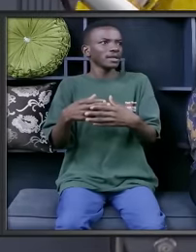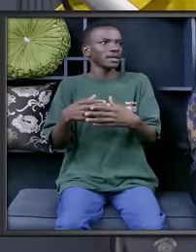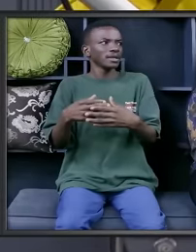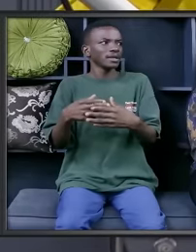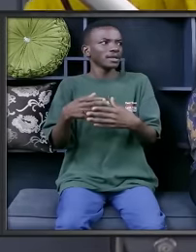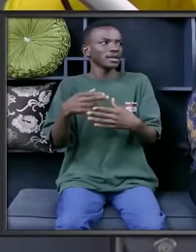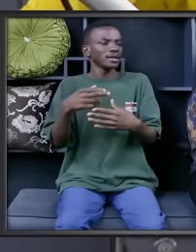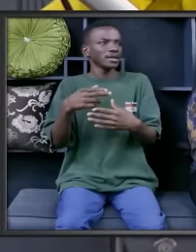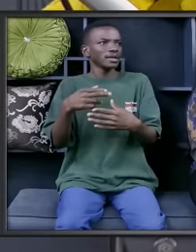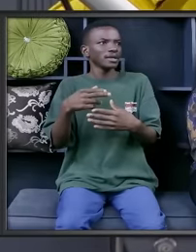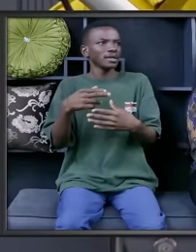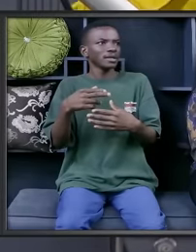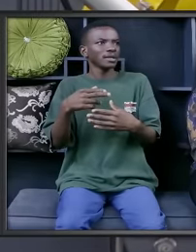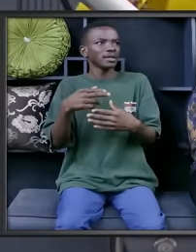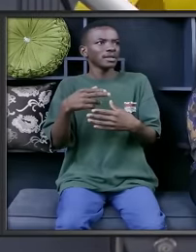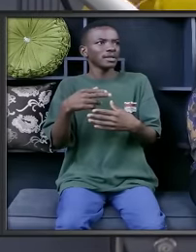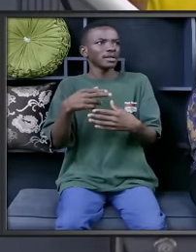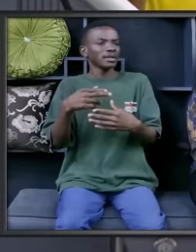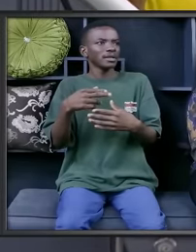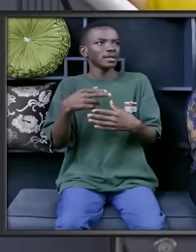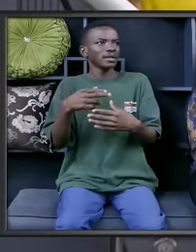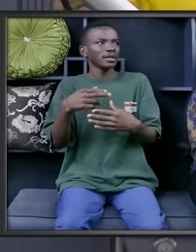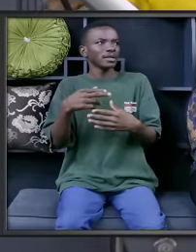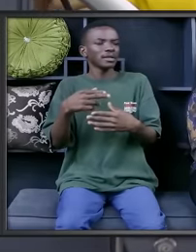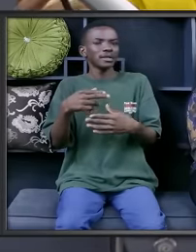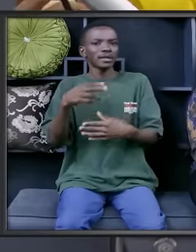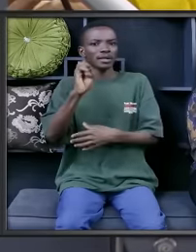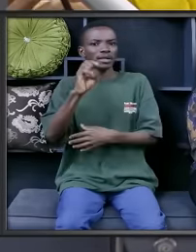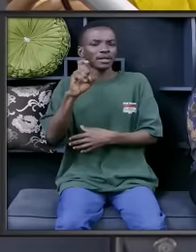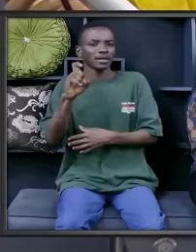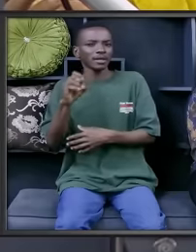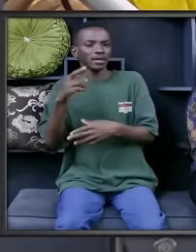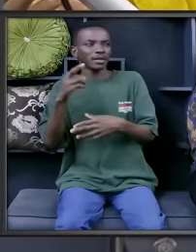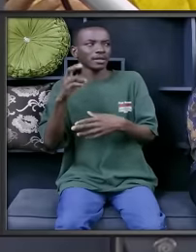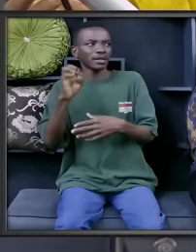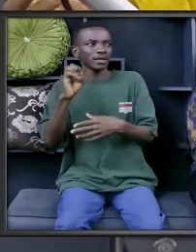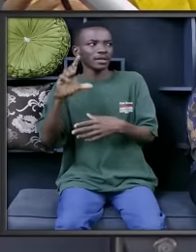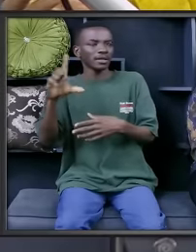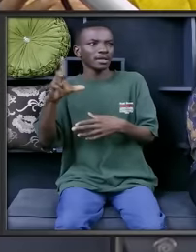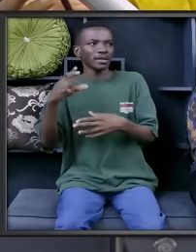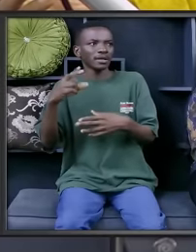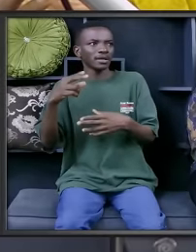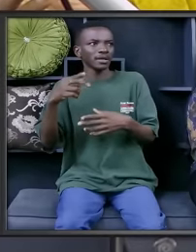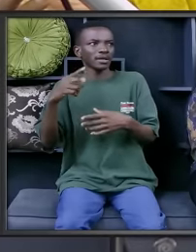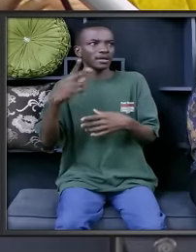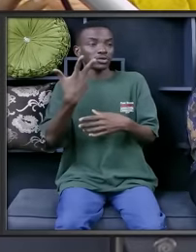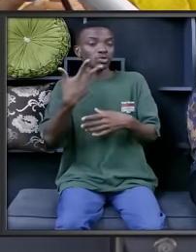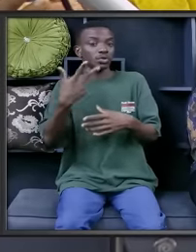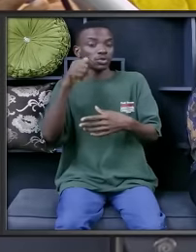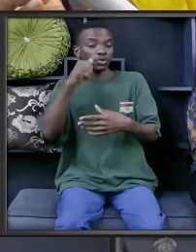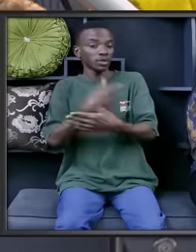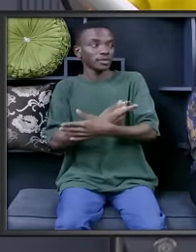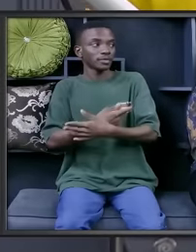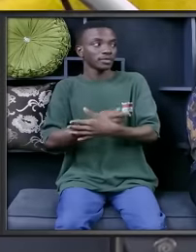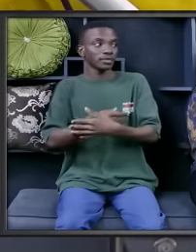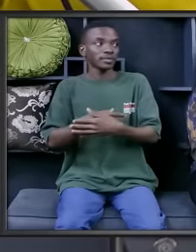daughter. Break. Then okay, come break your daughter name na Excel. Excel, my son. My third daughter. Okay. My